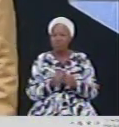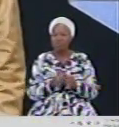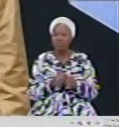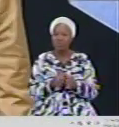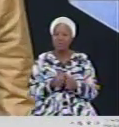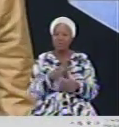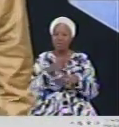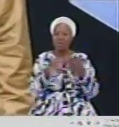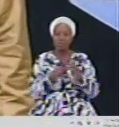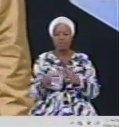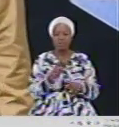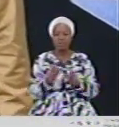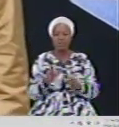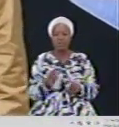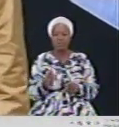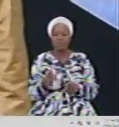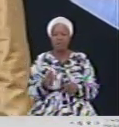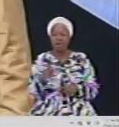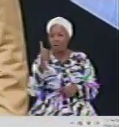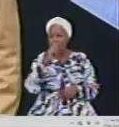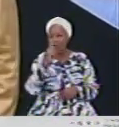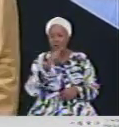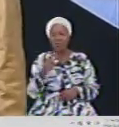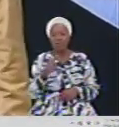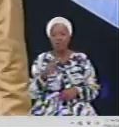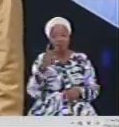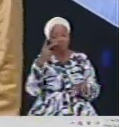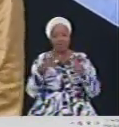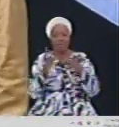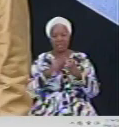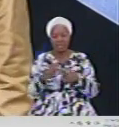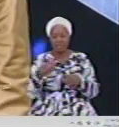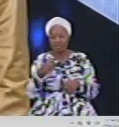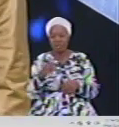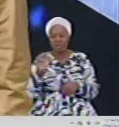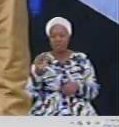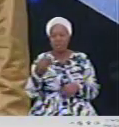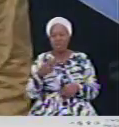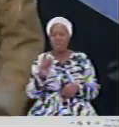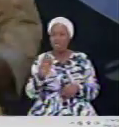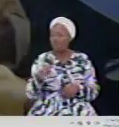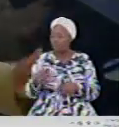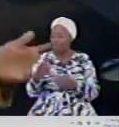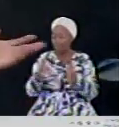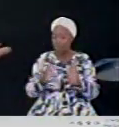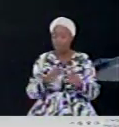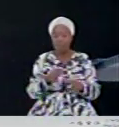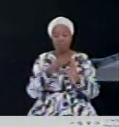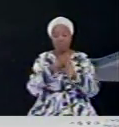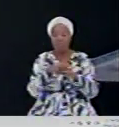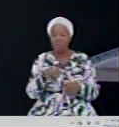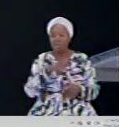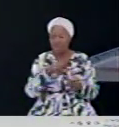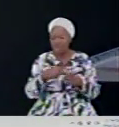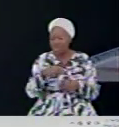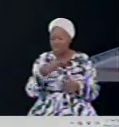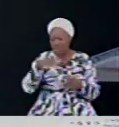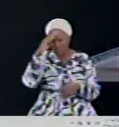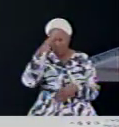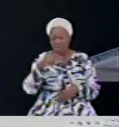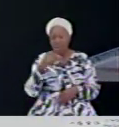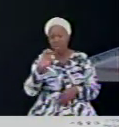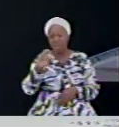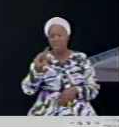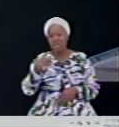those people, false prophets. Then he told Ahab, he said, prepare your chariot. And this man Elijah,